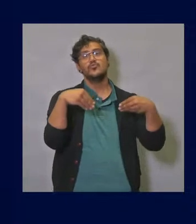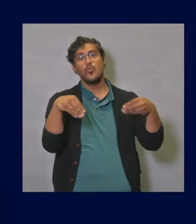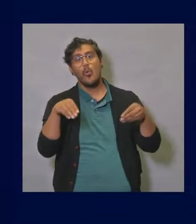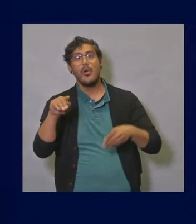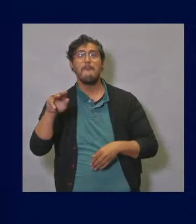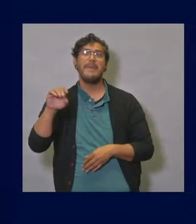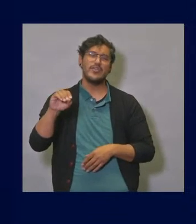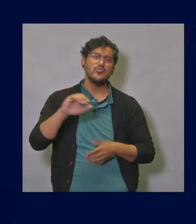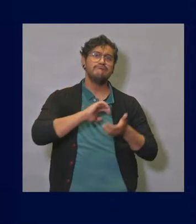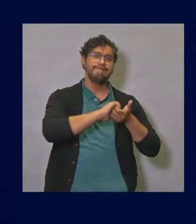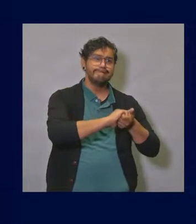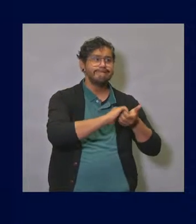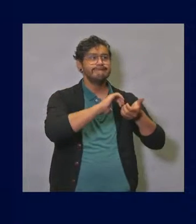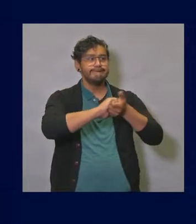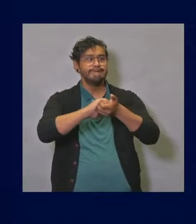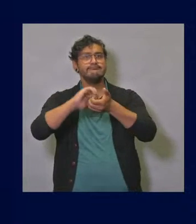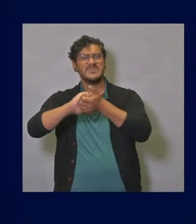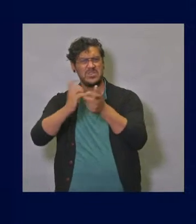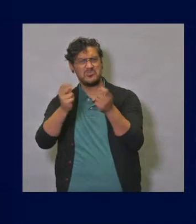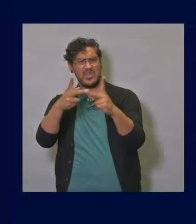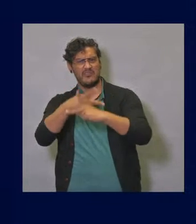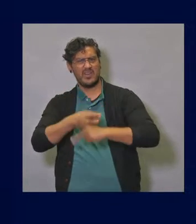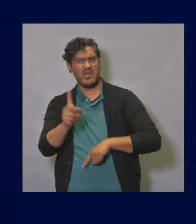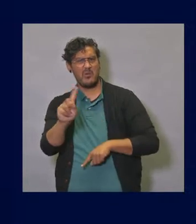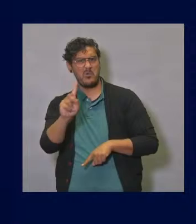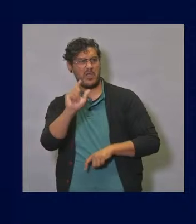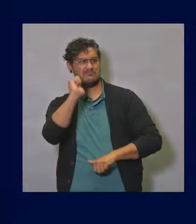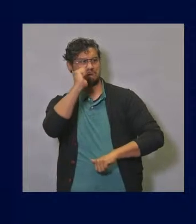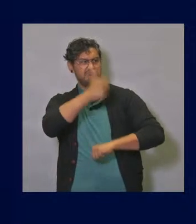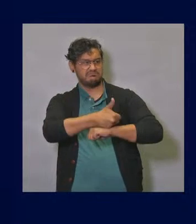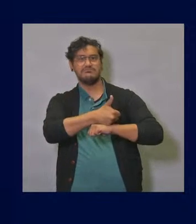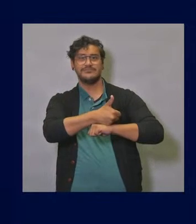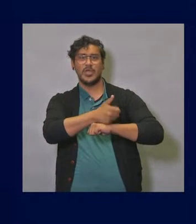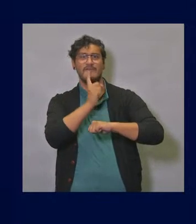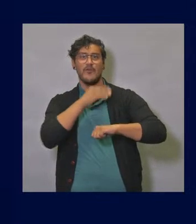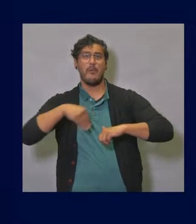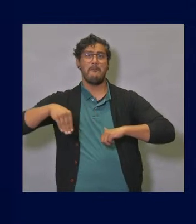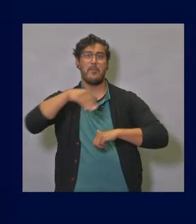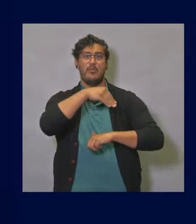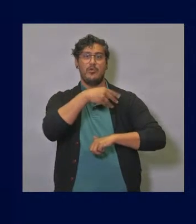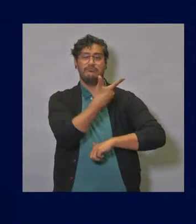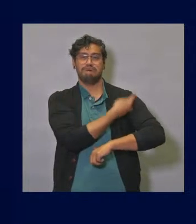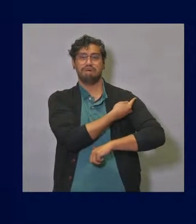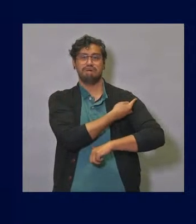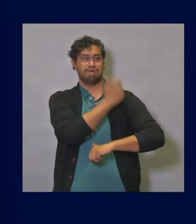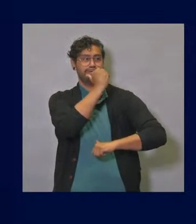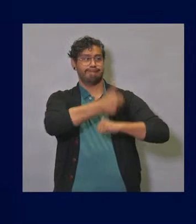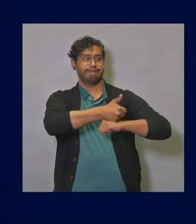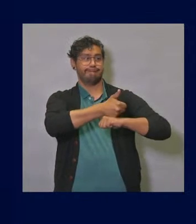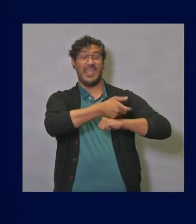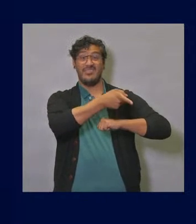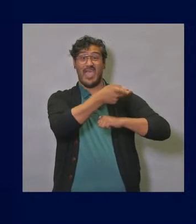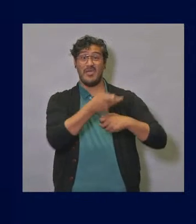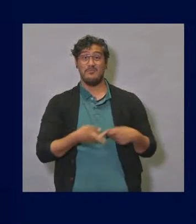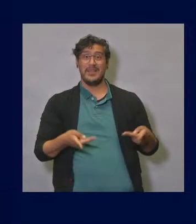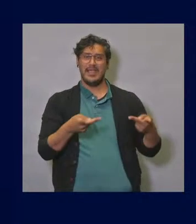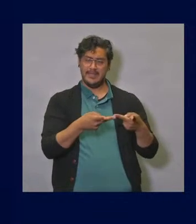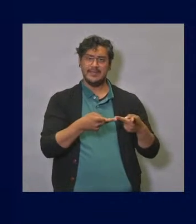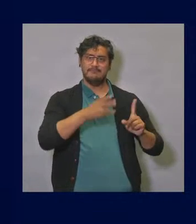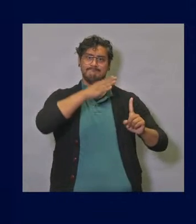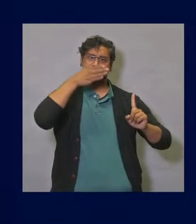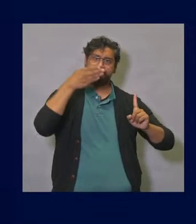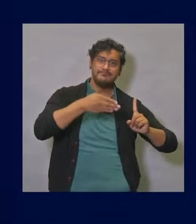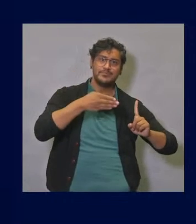to figure out where we can establish some standing mobile vaccination sites. And these will be at places that are central